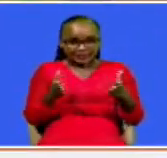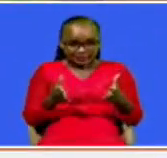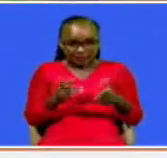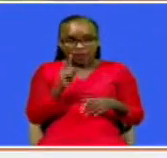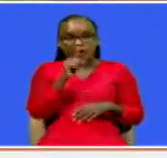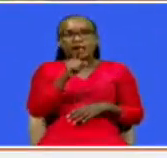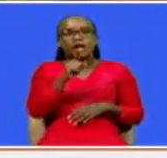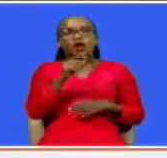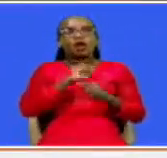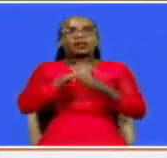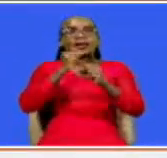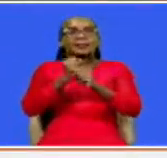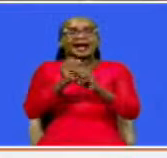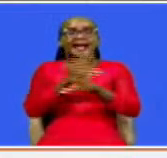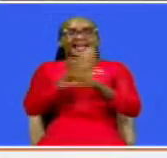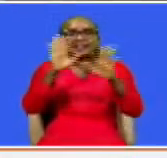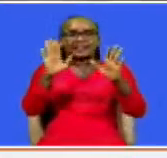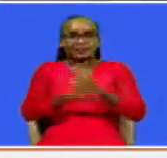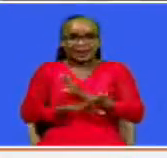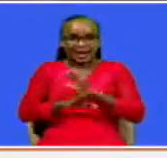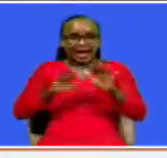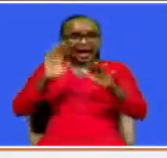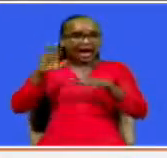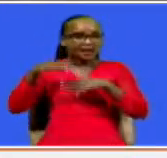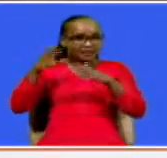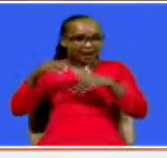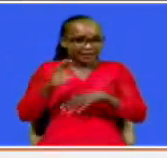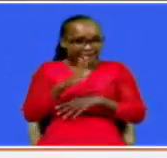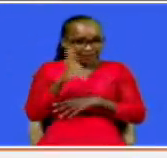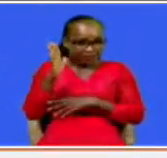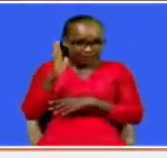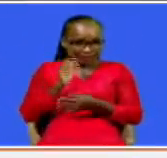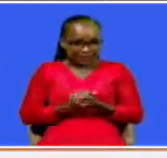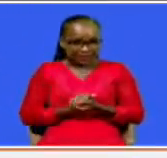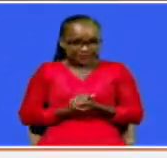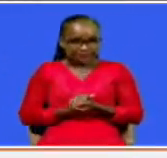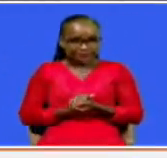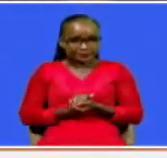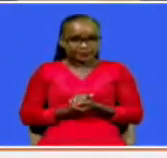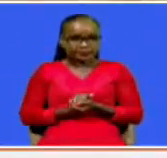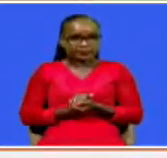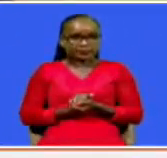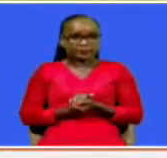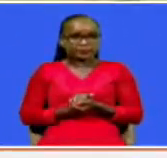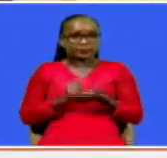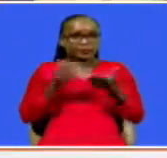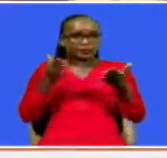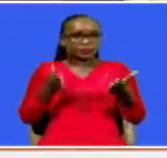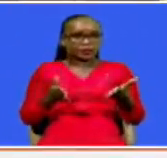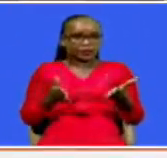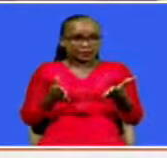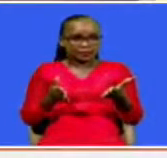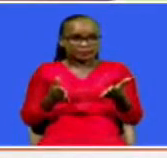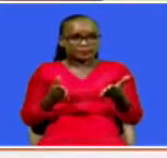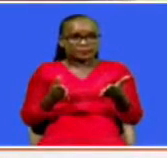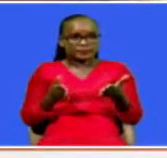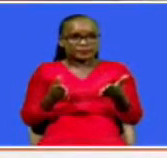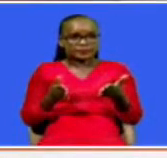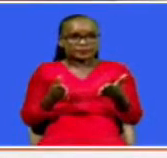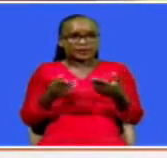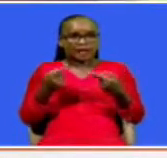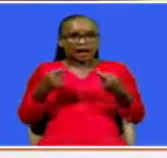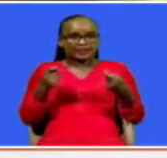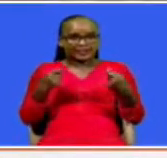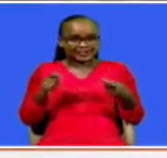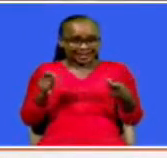is one of those making ends meet while farming in the forest. Wengine ni wa Meru wako hapa juu wako na sababu hata miti yao ni kubwa,